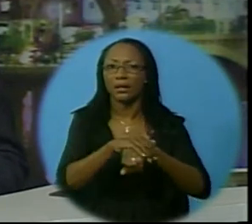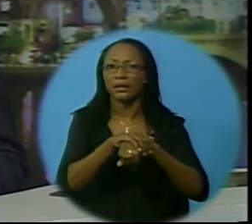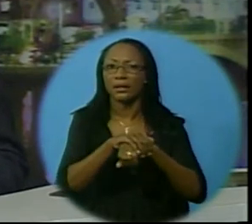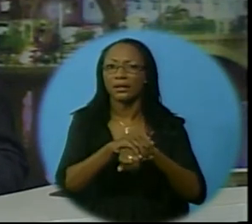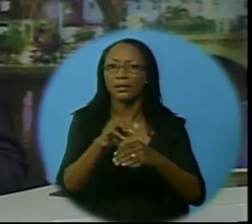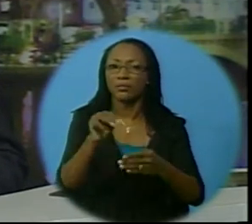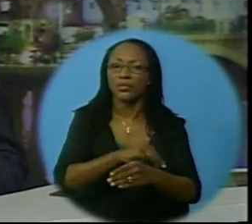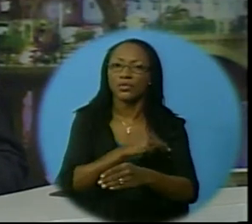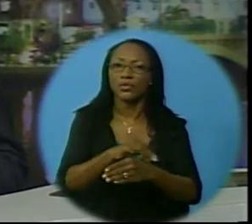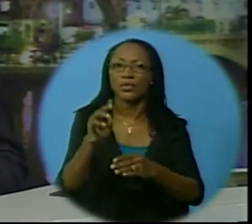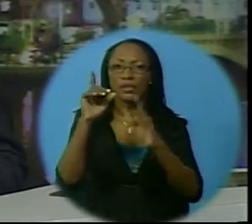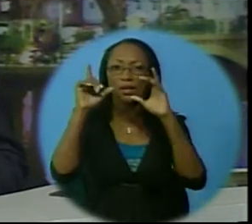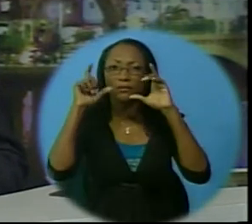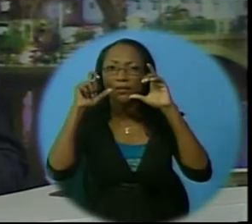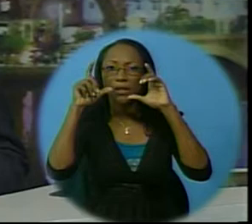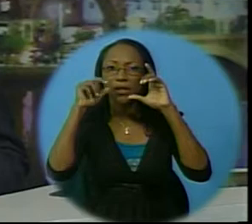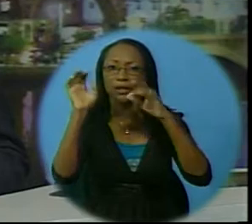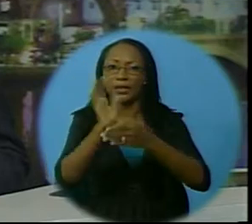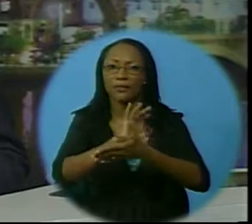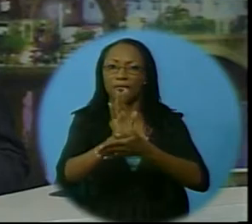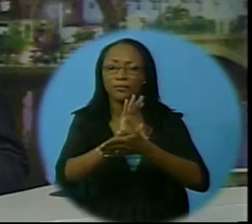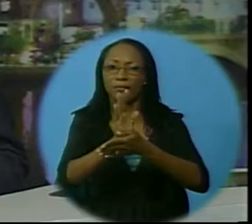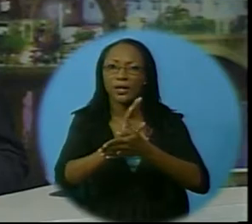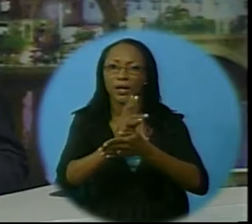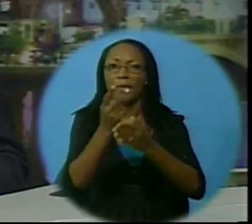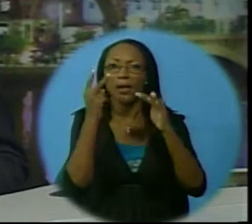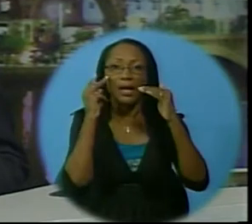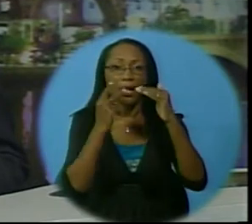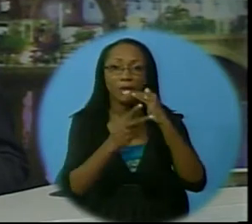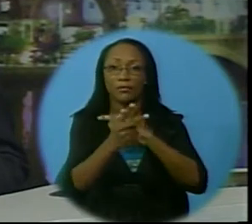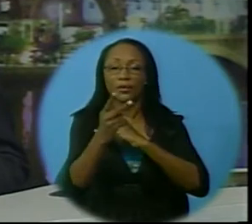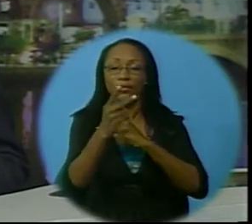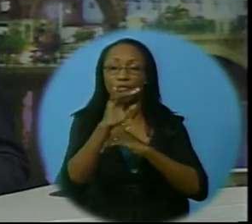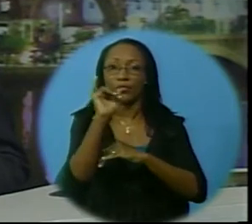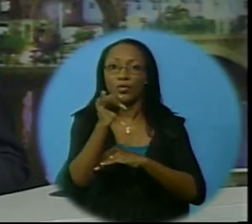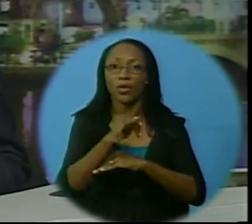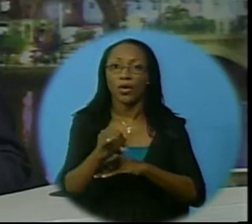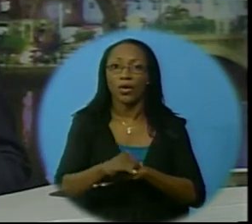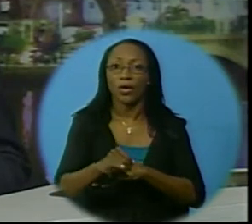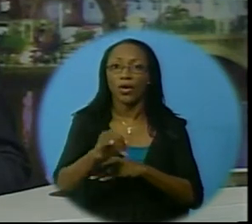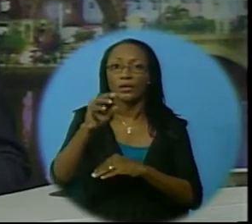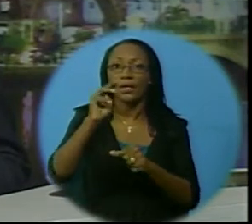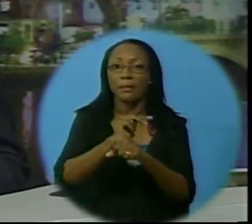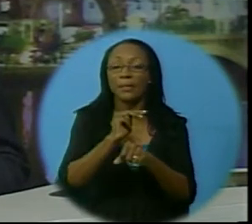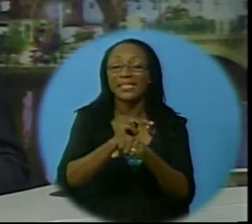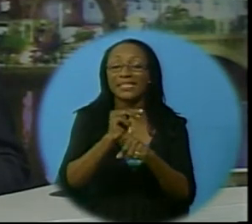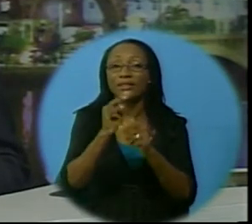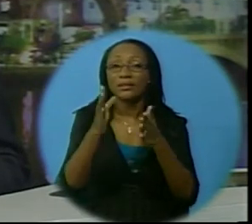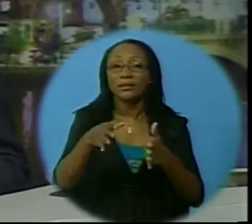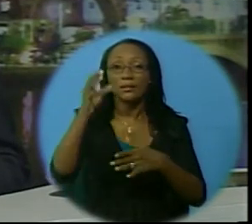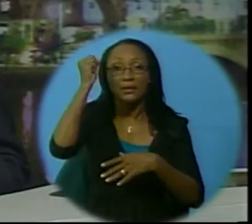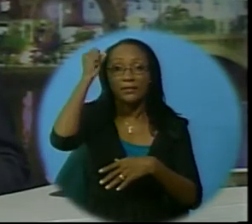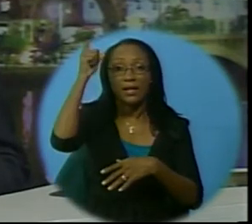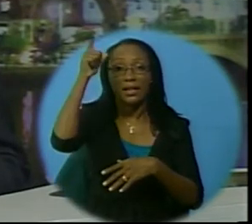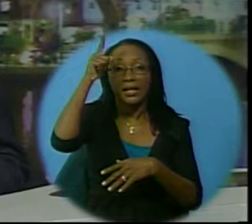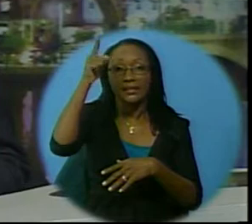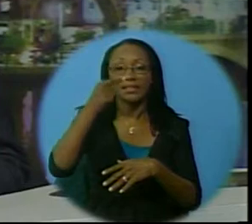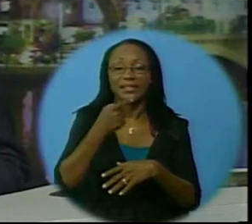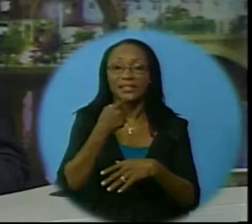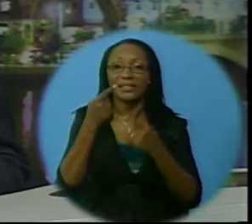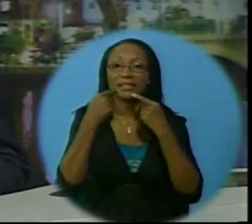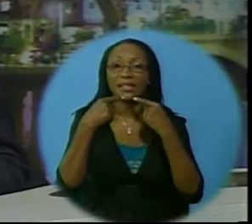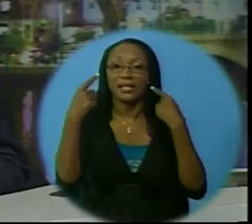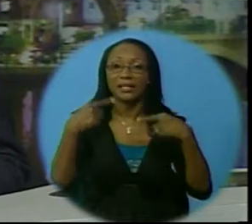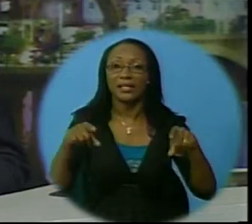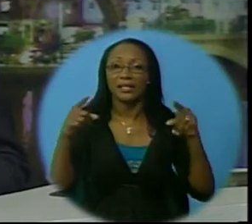and film, as well as visual arts. Culture Minister Stephen Lashley has announced that there have been some additions to the 41st edition